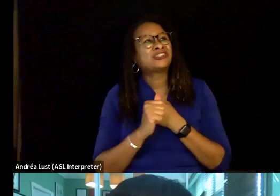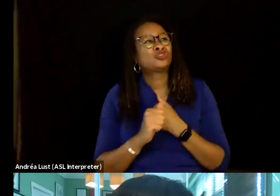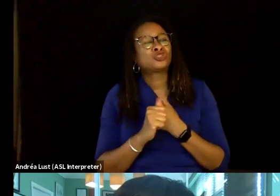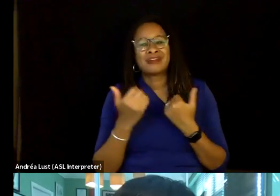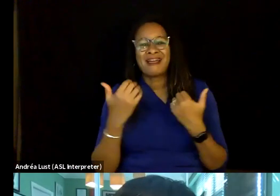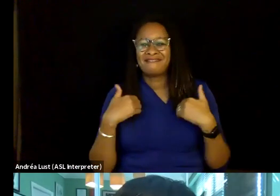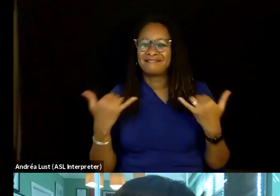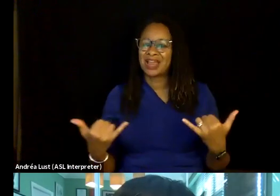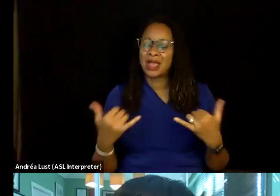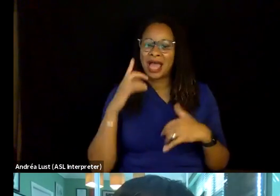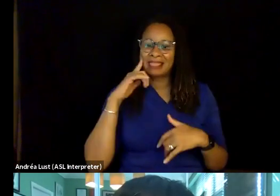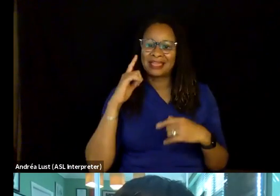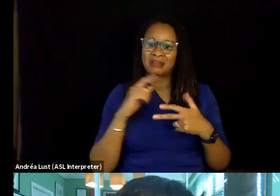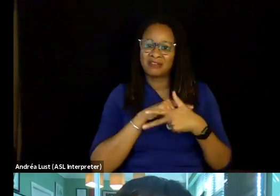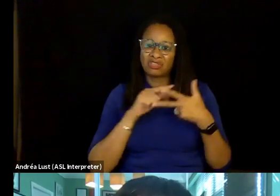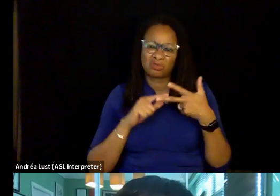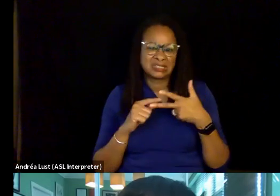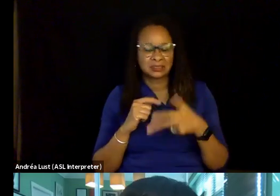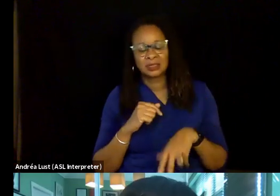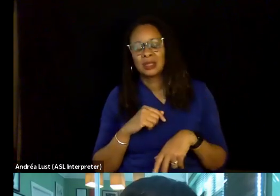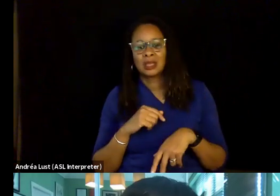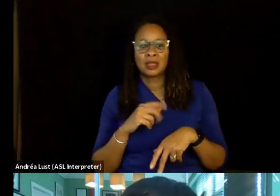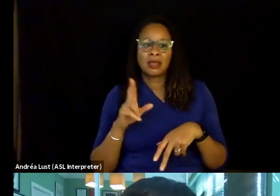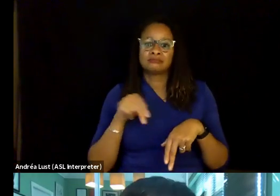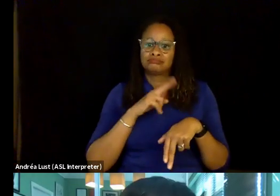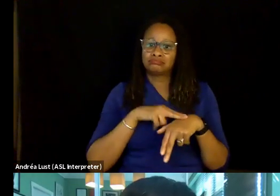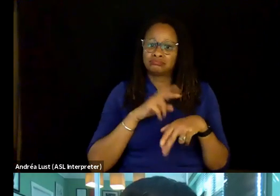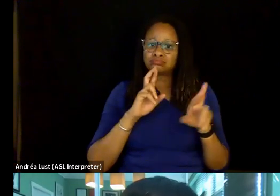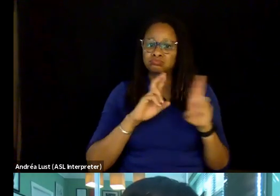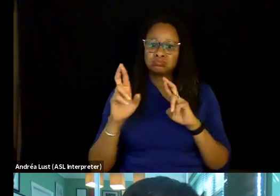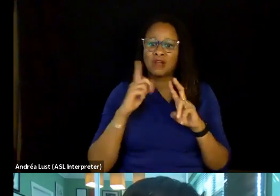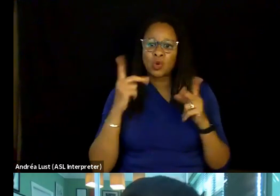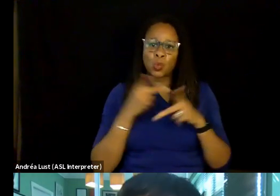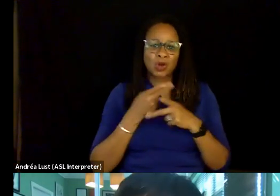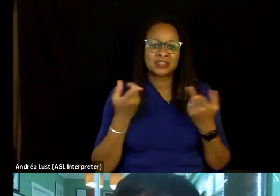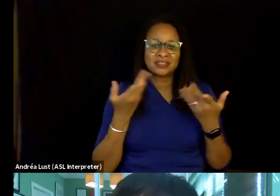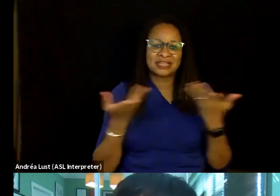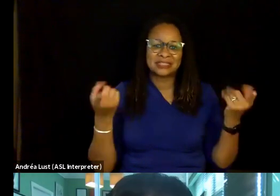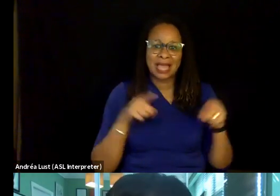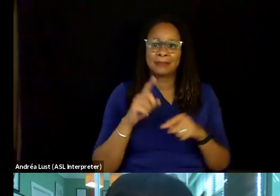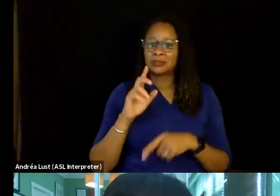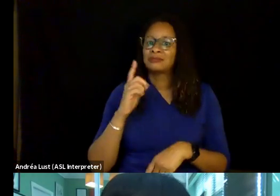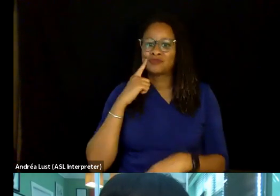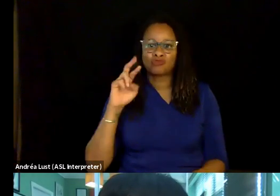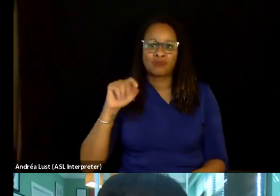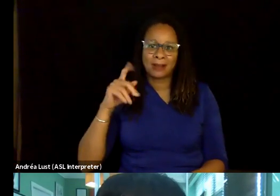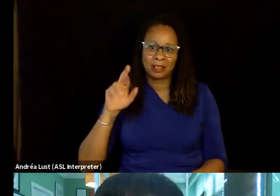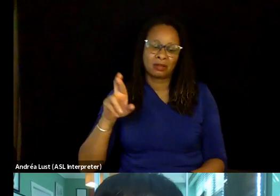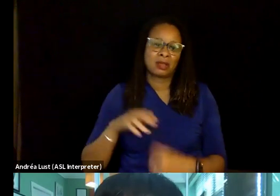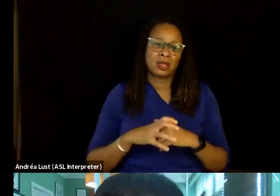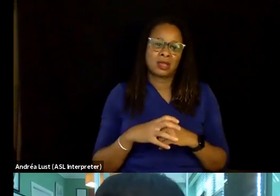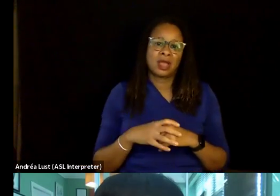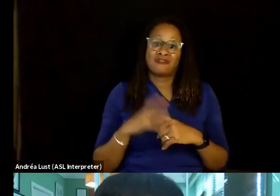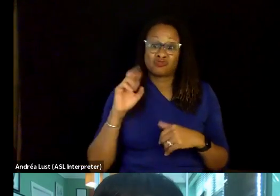always think in terms of three. So, you know, of course, we're prepared for worst case scenarios for Rappler. We're not going to